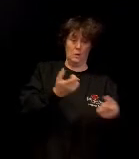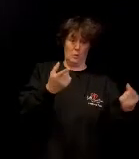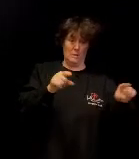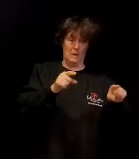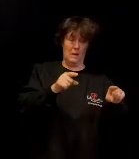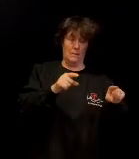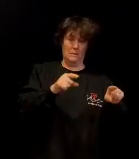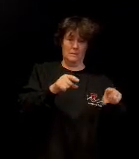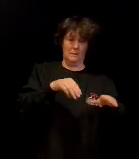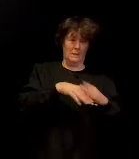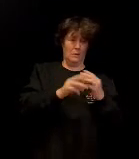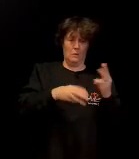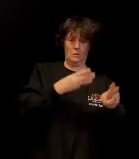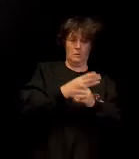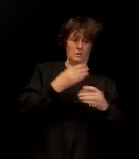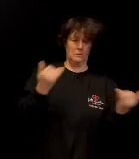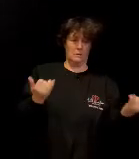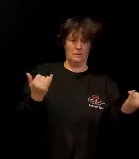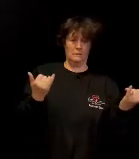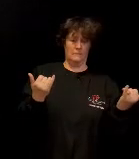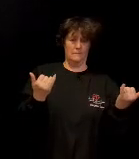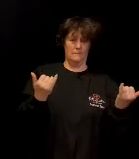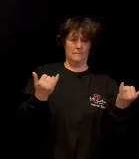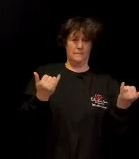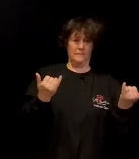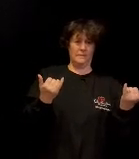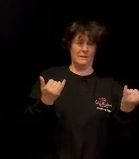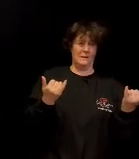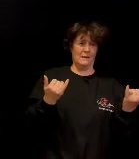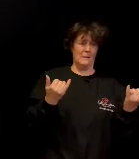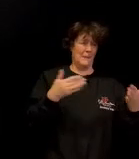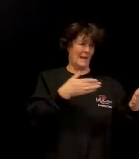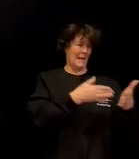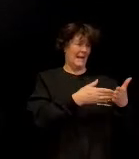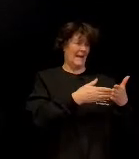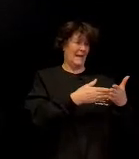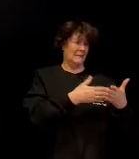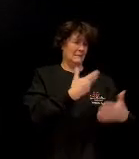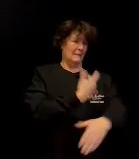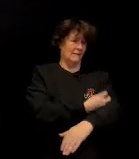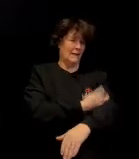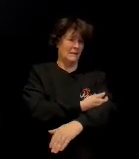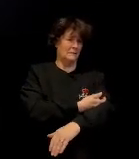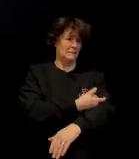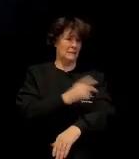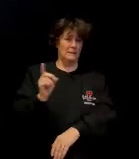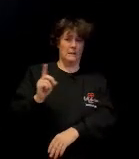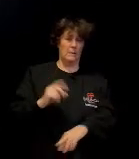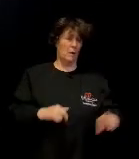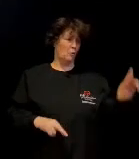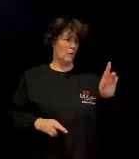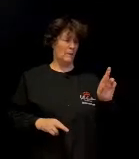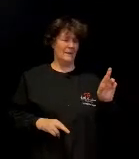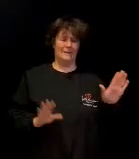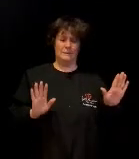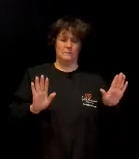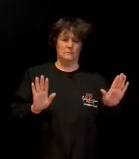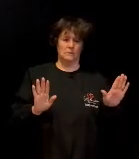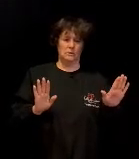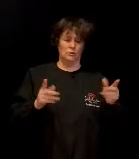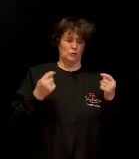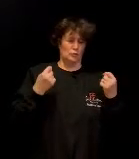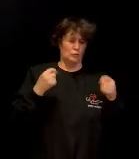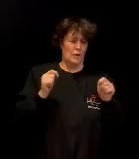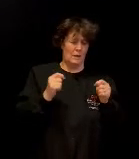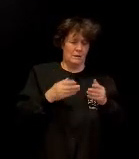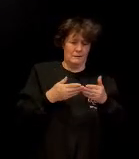with our culture today. For, against vaccines, it's not my problem. Democrat, Republican, listen. Well, all it is try to divide us